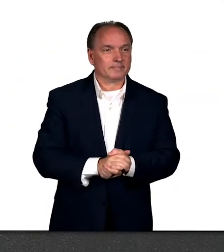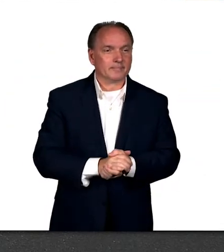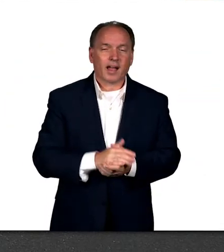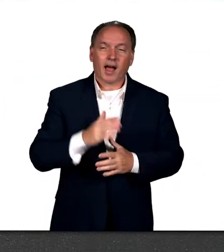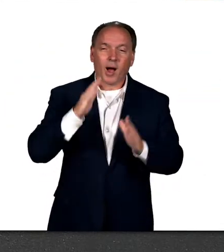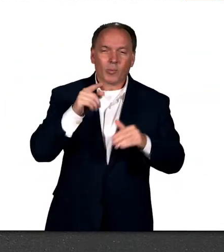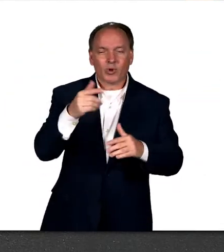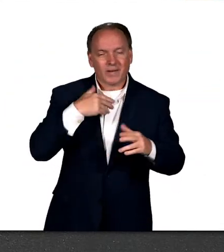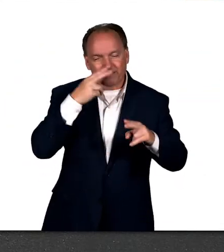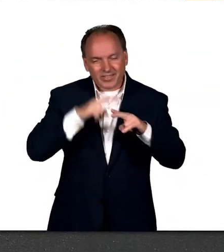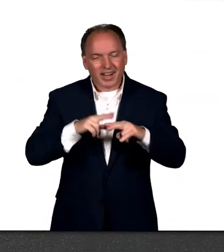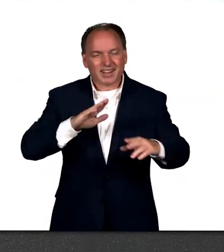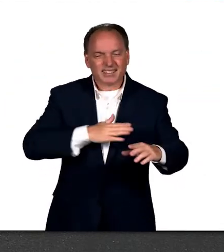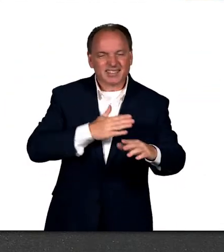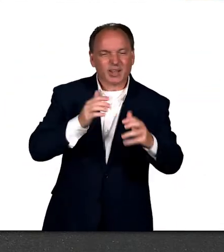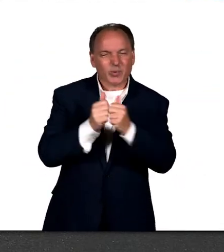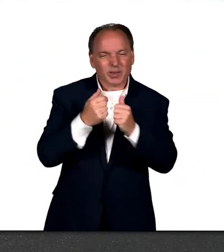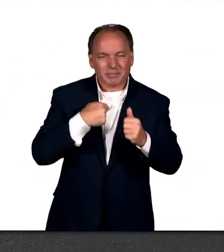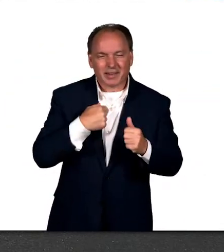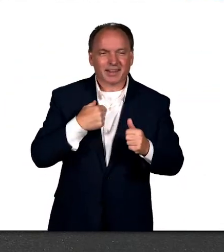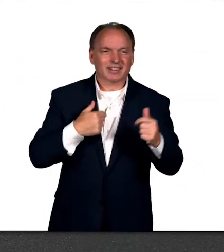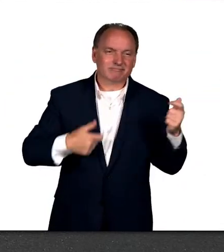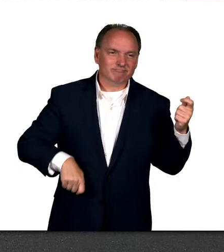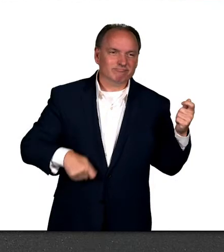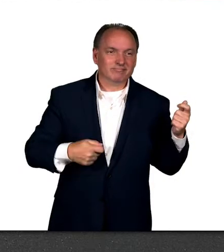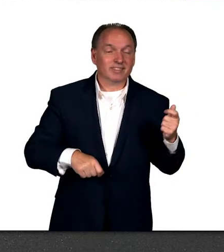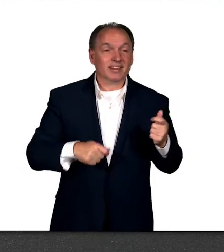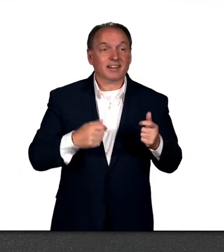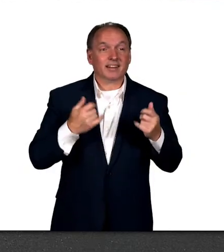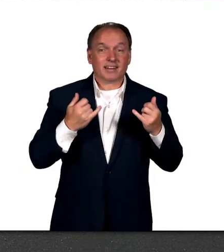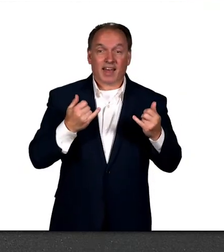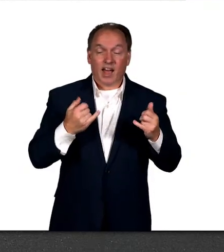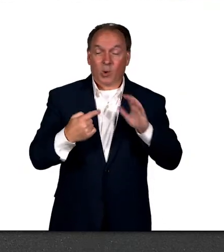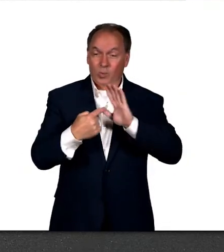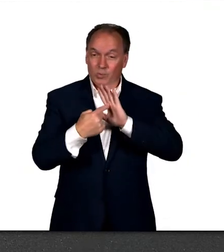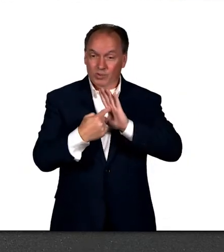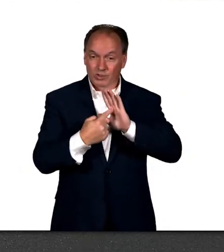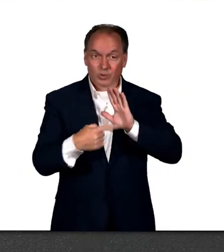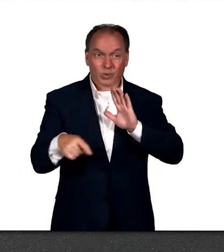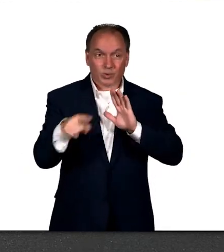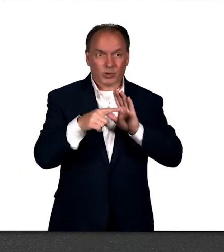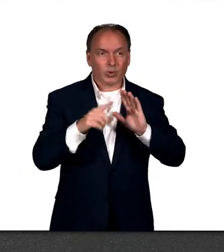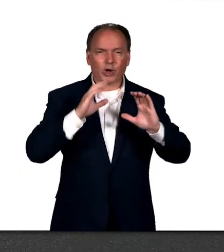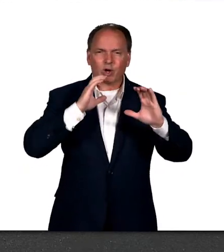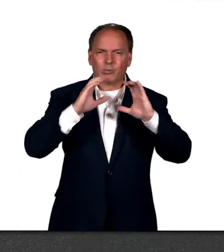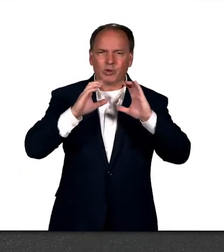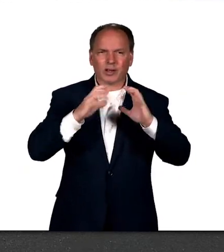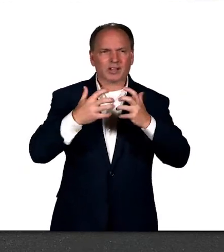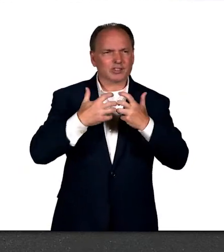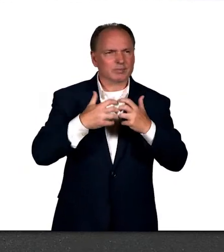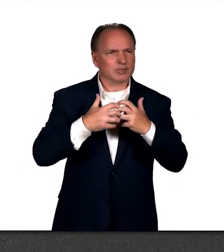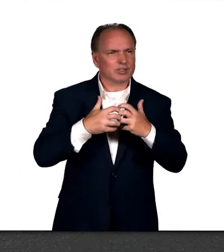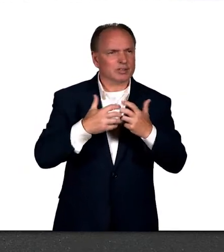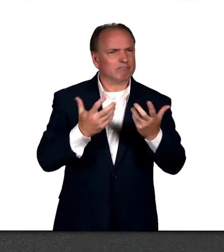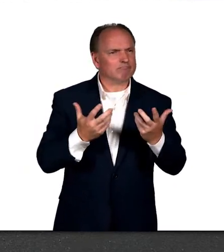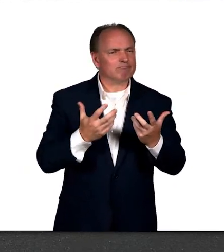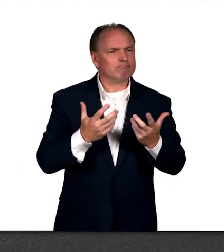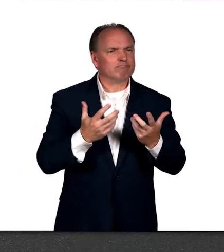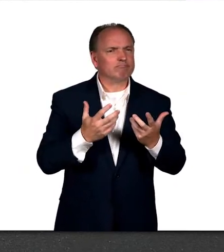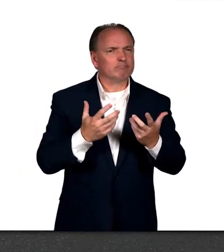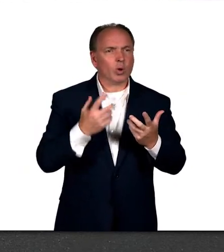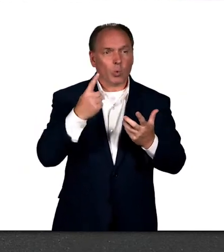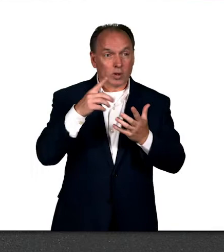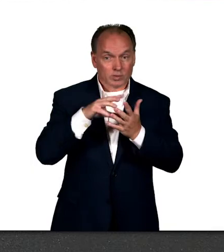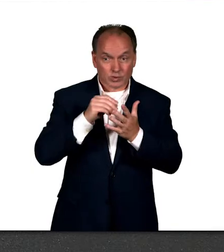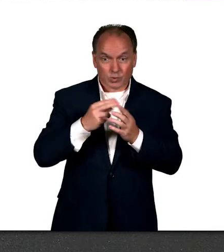farm. I hope you had fun singing that song. I'm going to be showing you a communication device. This